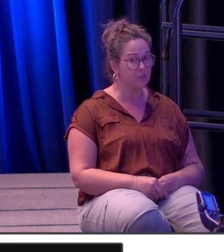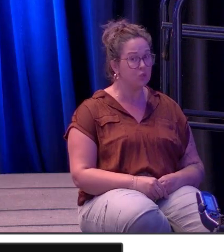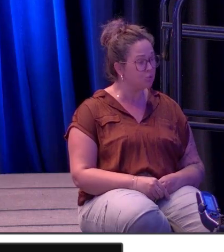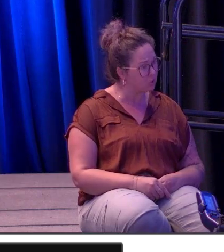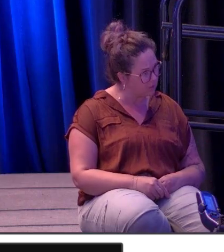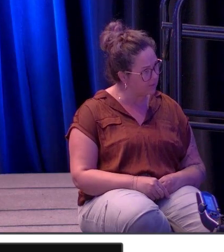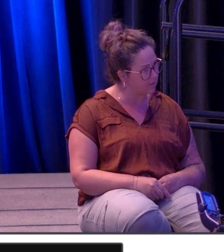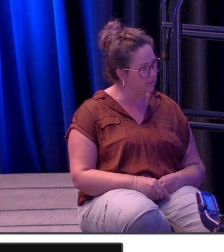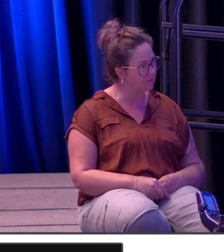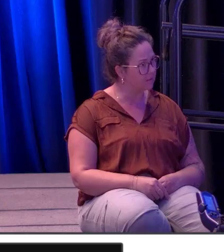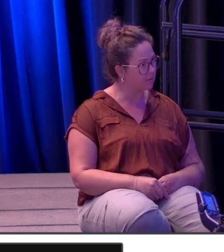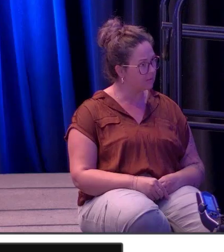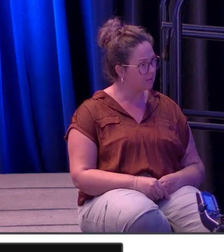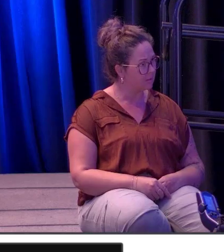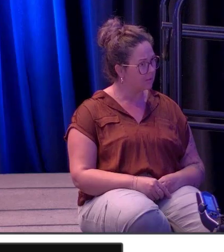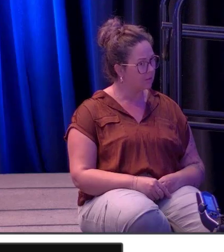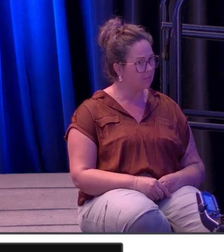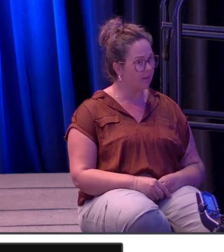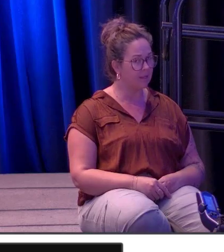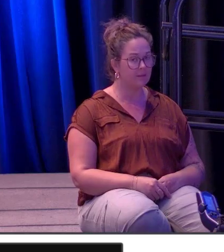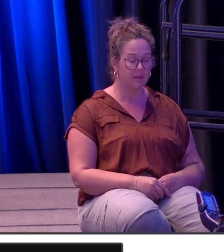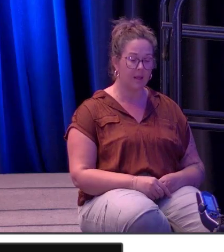Carrie Brown.